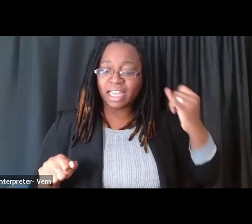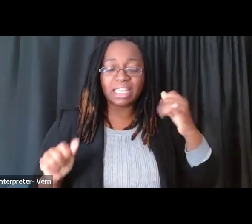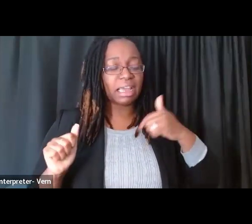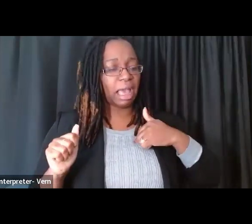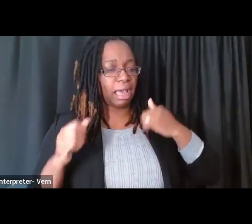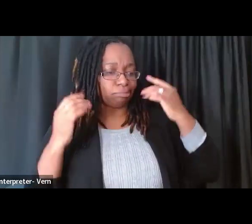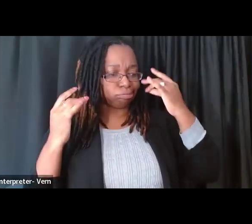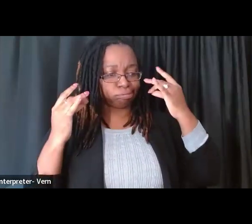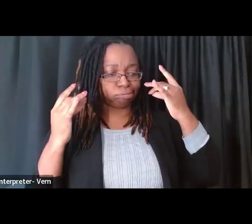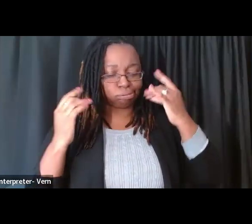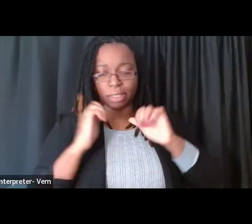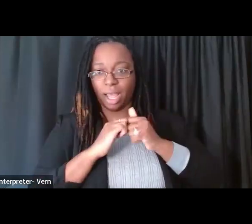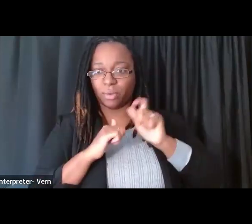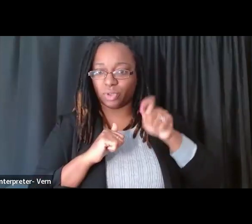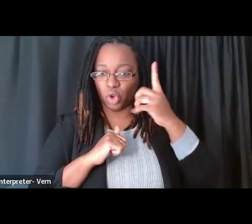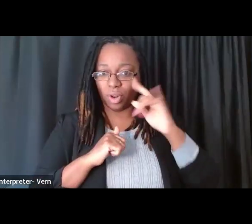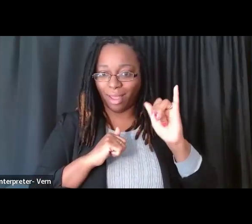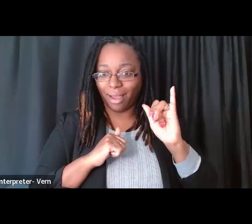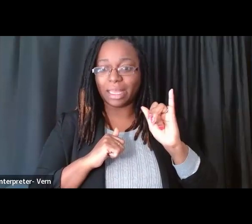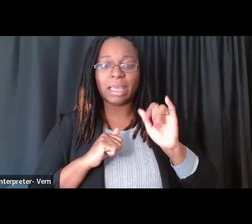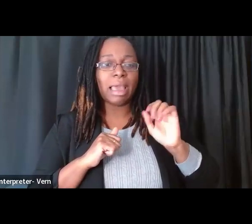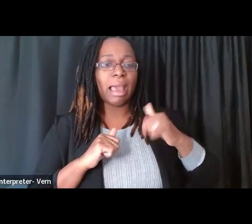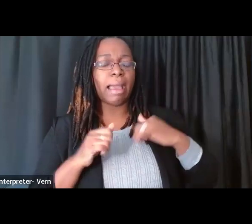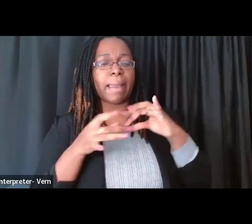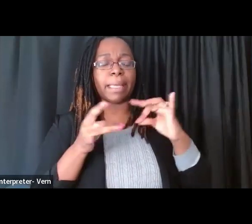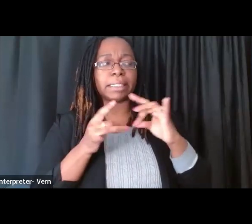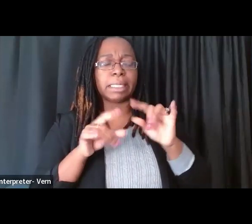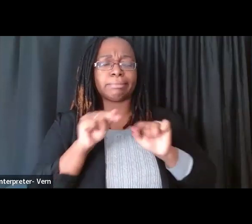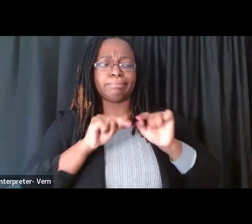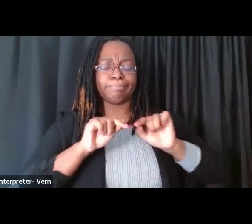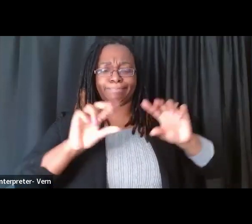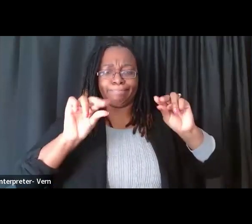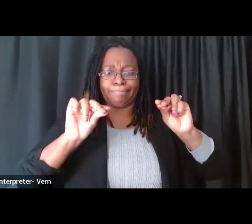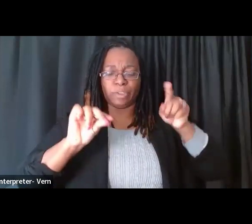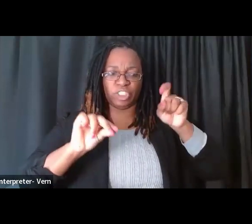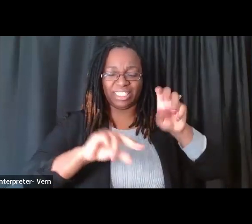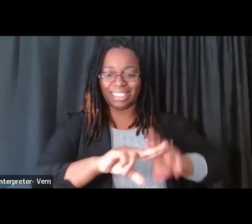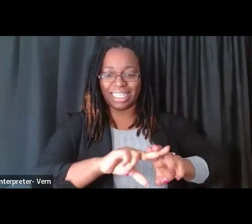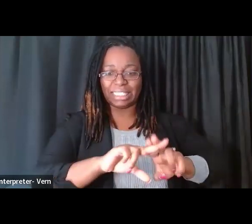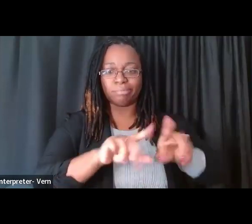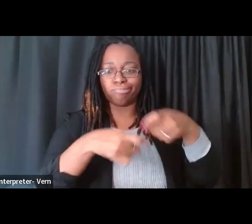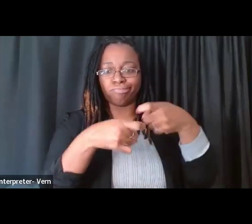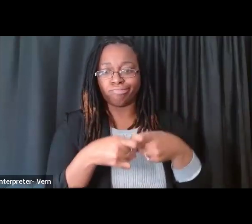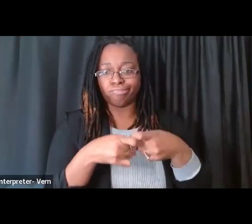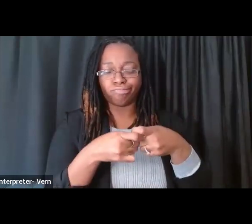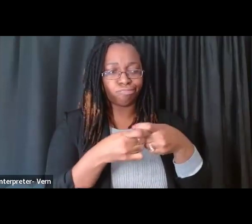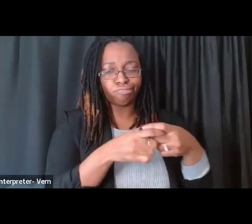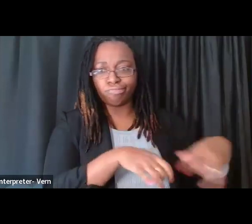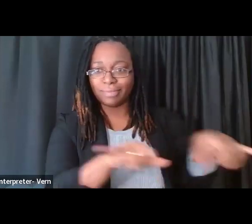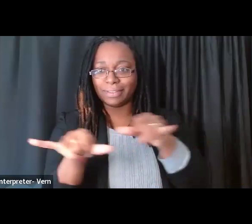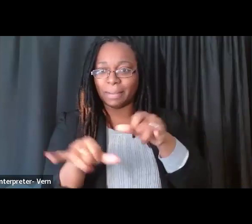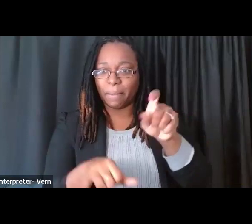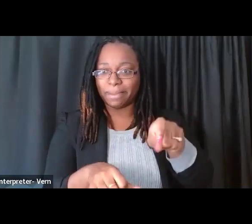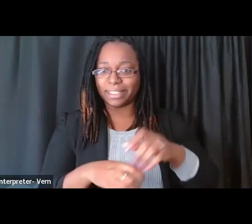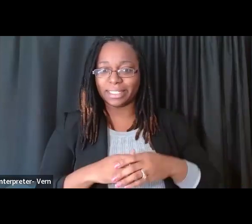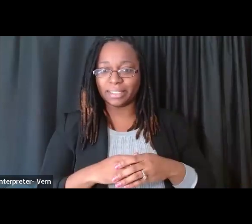notions about how things should be. Then I'd get the message, oh, no, you should just sit on the floor and mix with everybody and be one of the crowd.